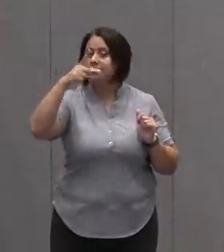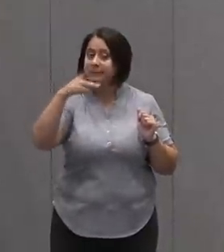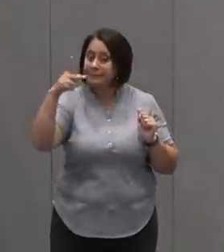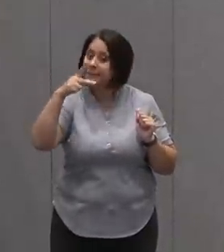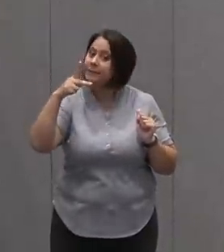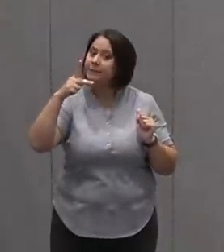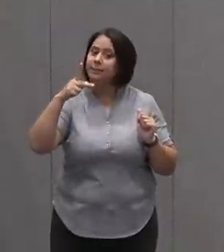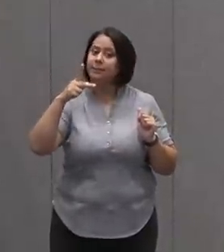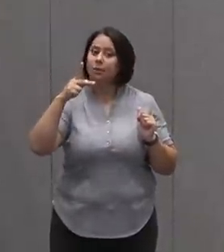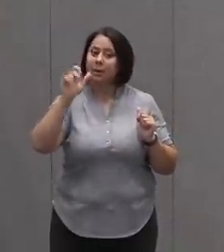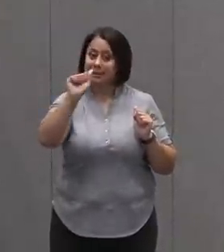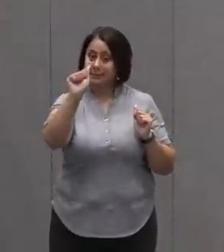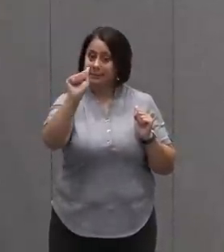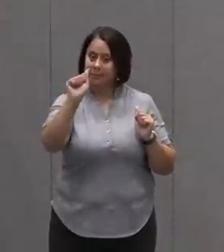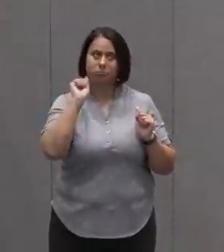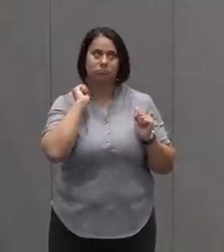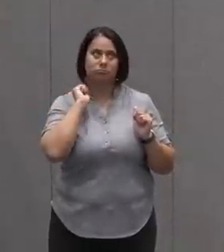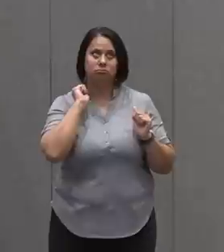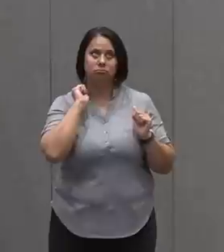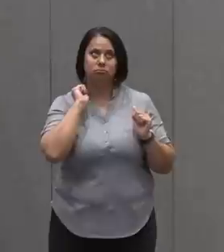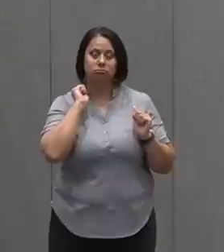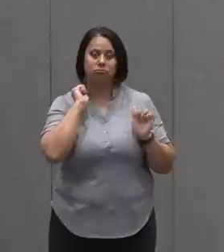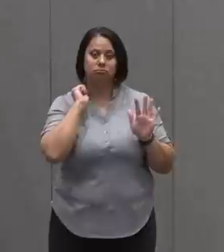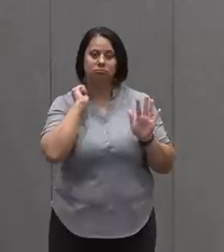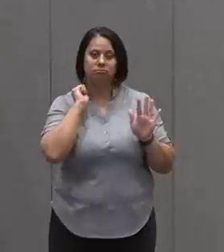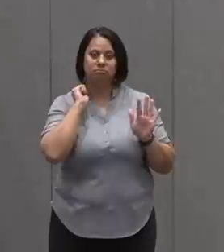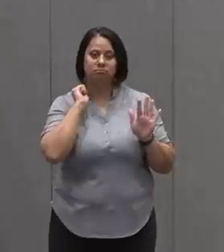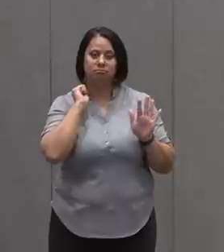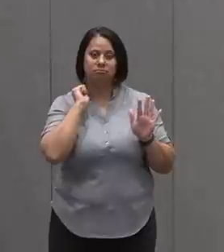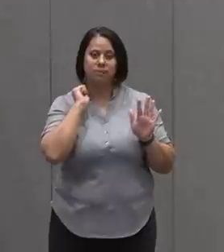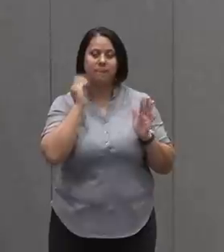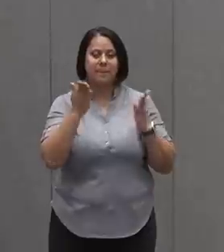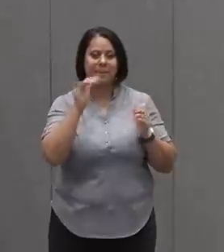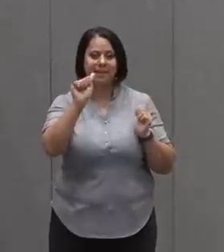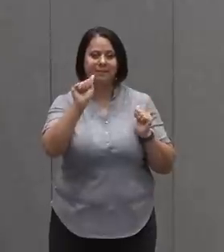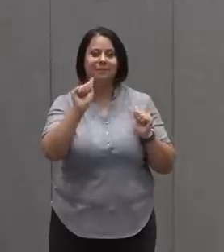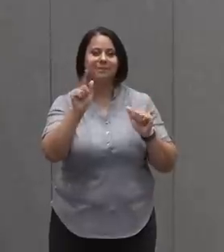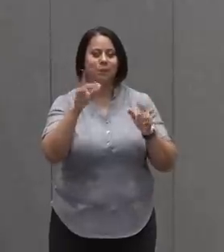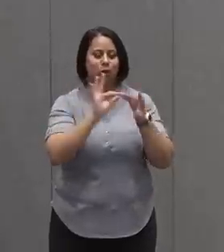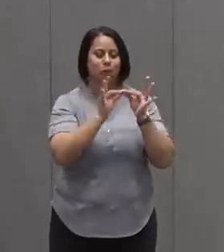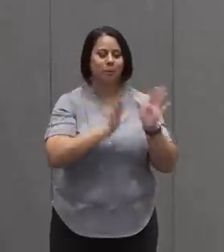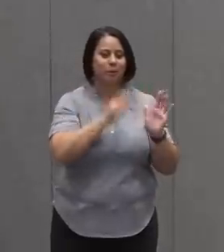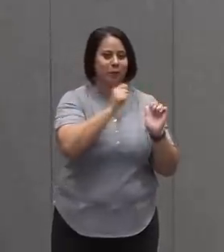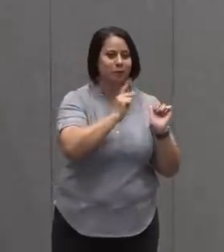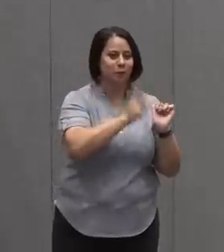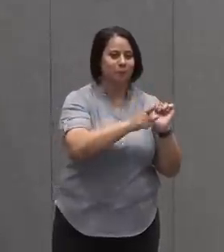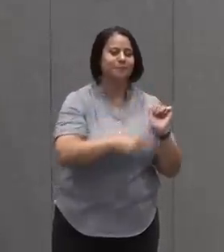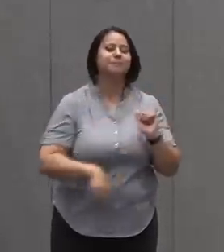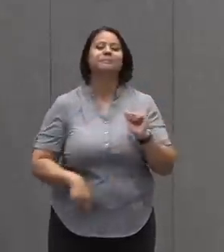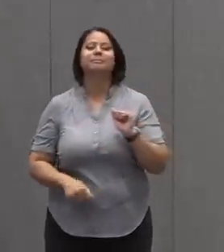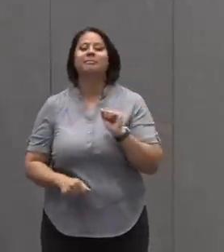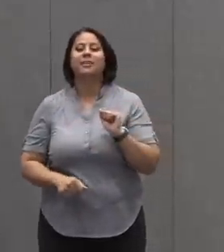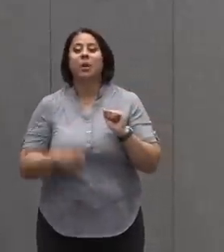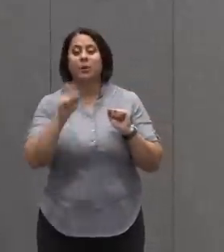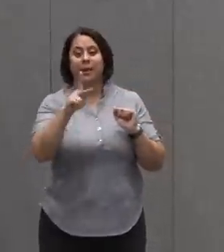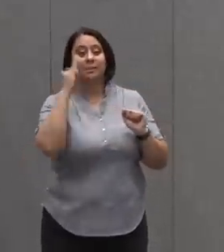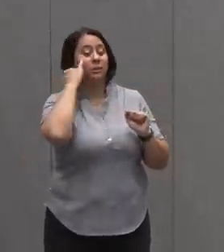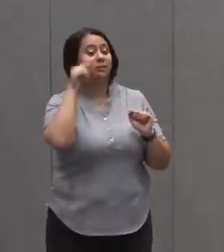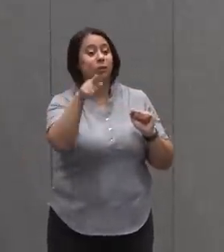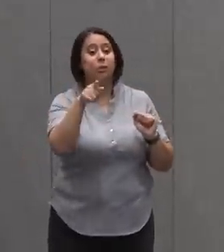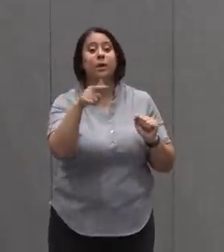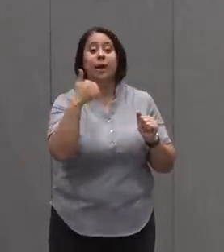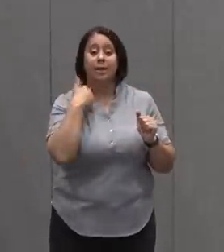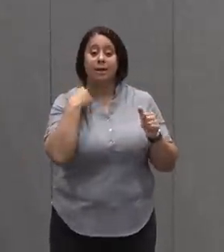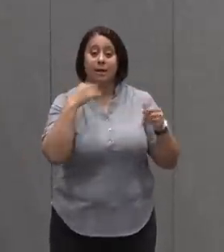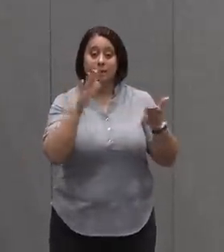have this sheet if you do not have a die at home, a number die, okay? So if you do not have one of